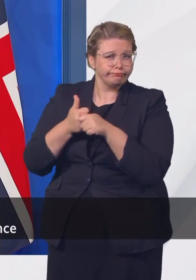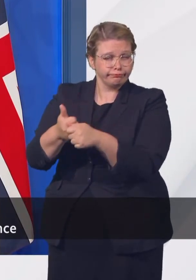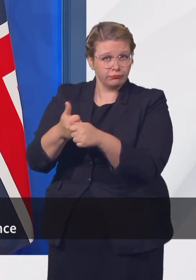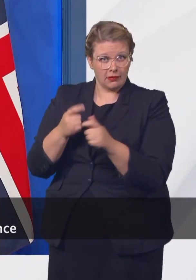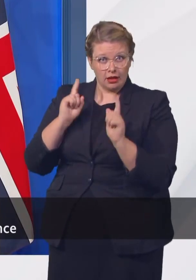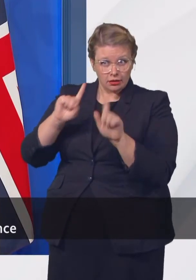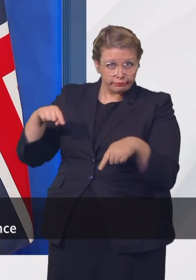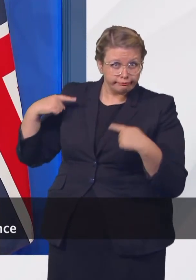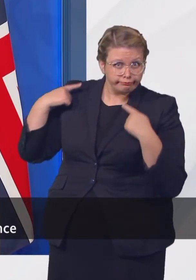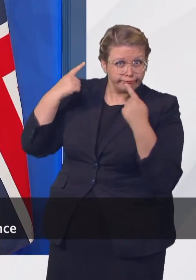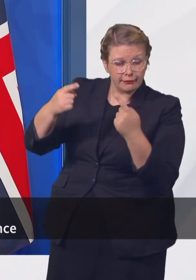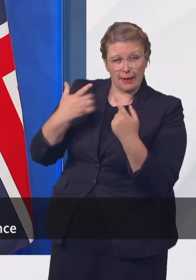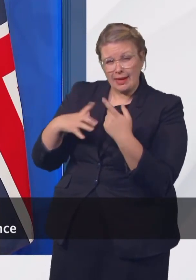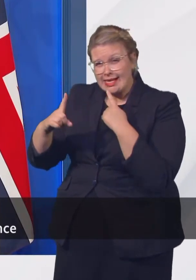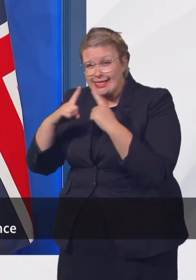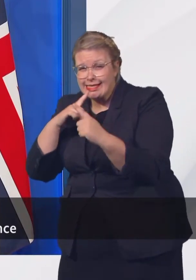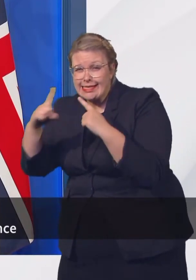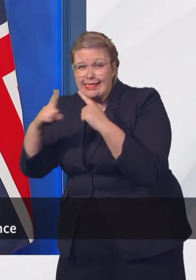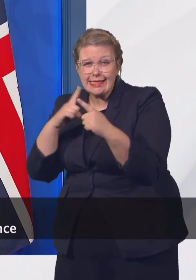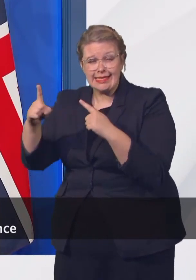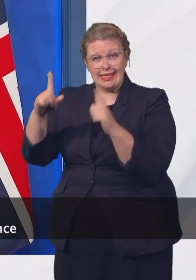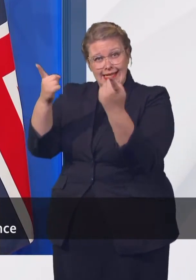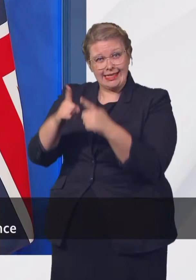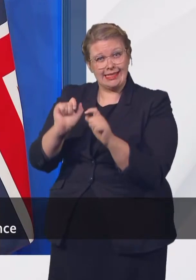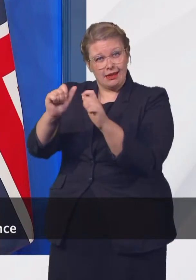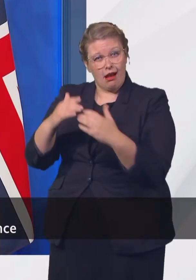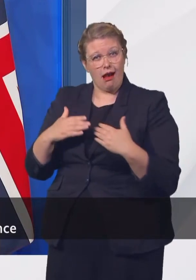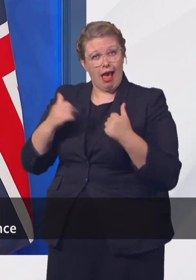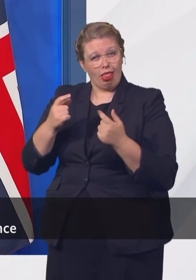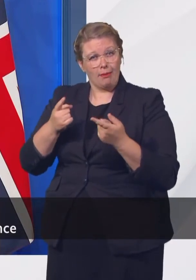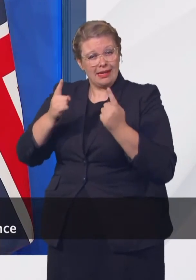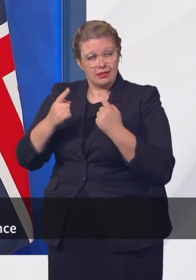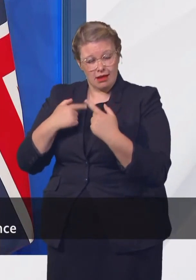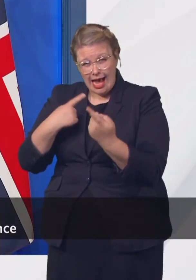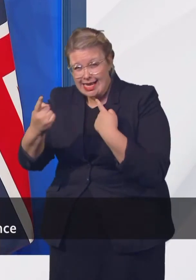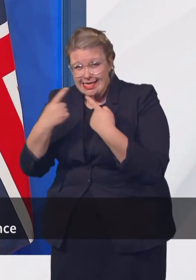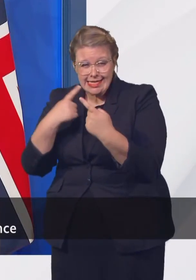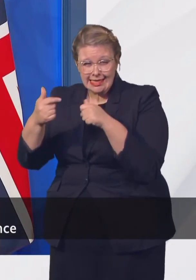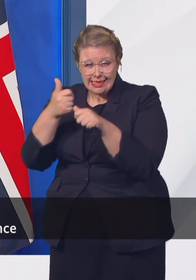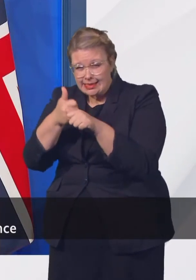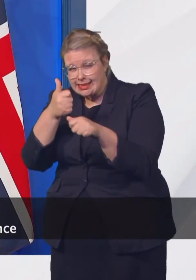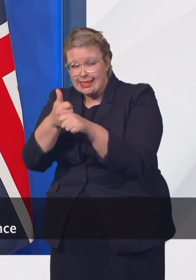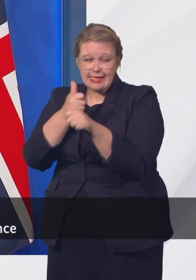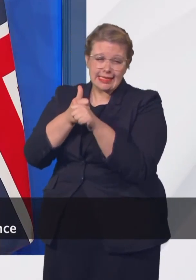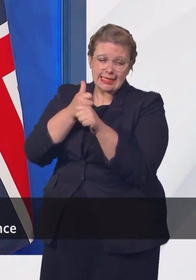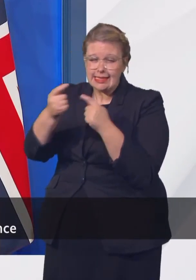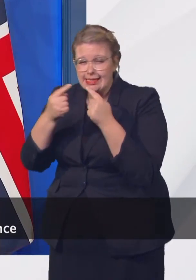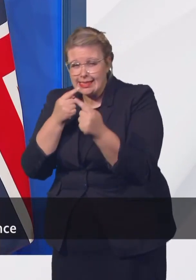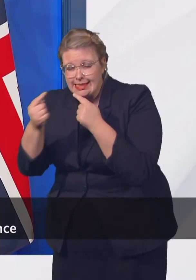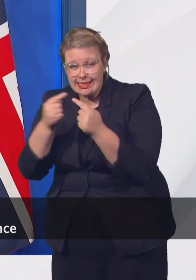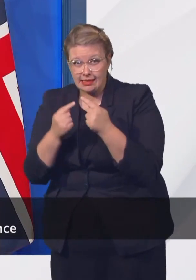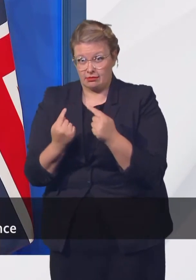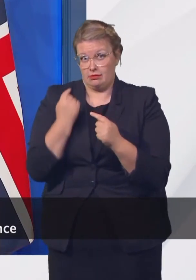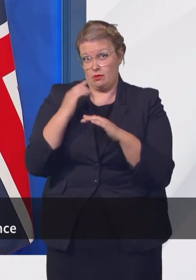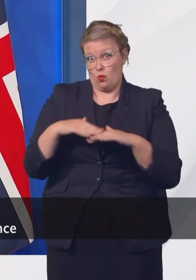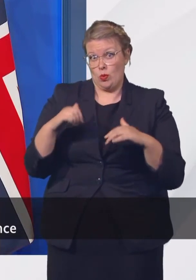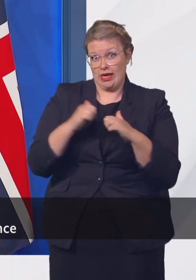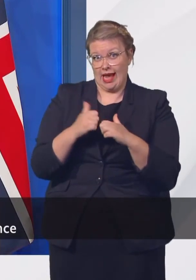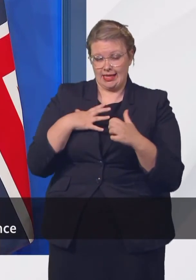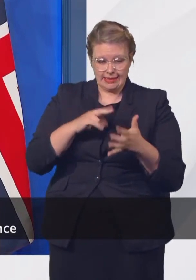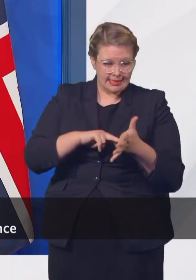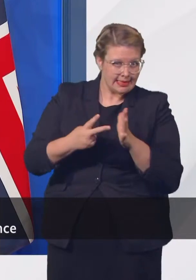we worked over the weekend to put together our first package of support, of ventilators and oxygen